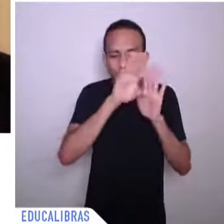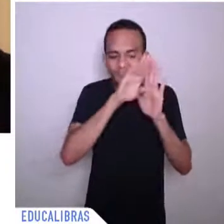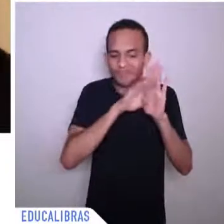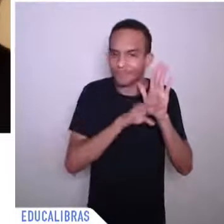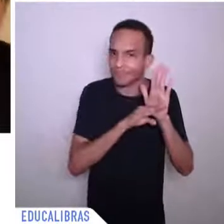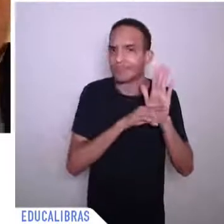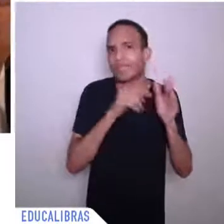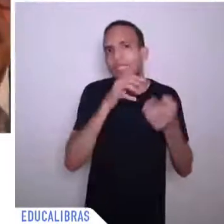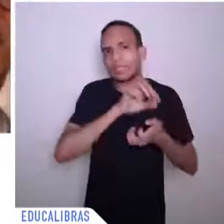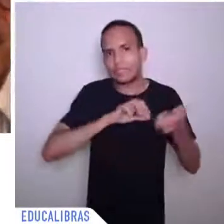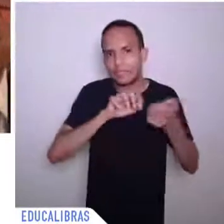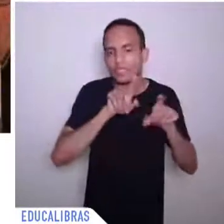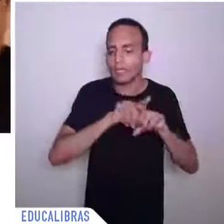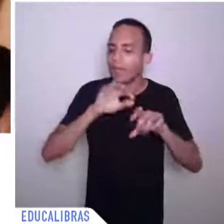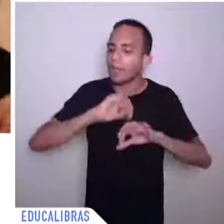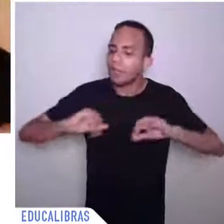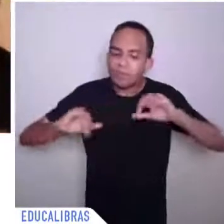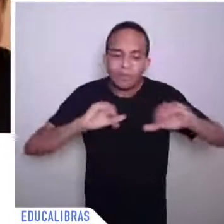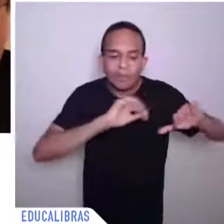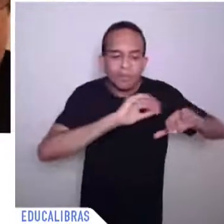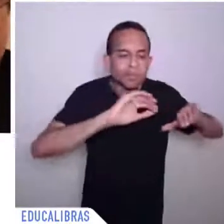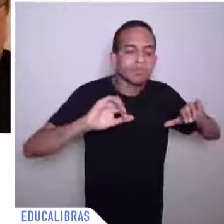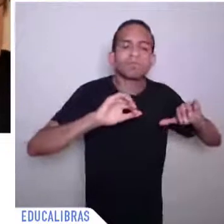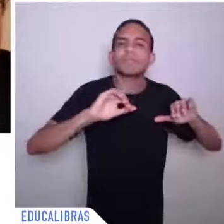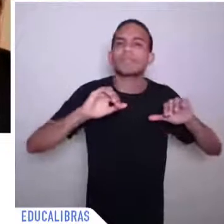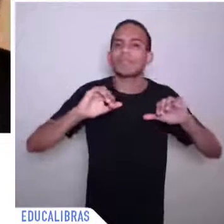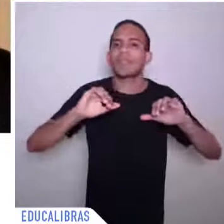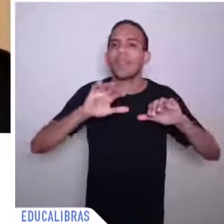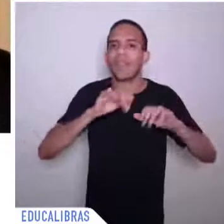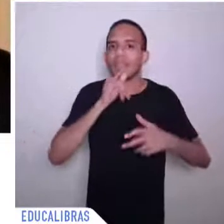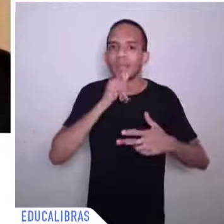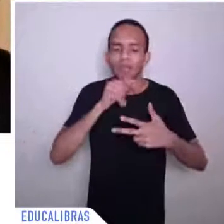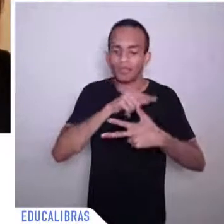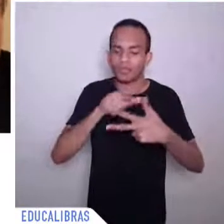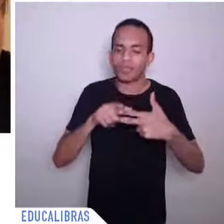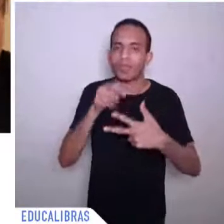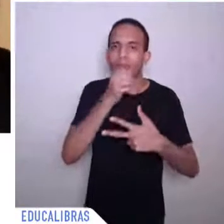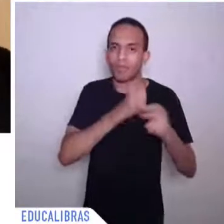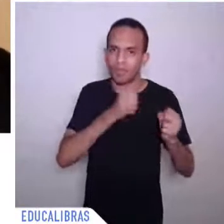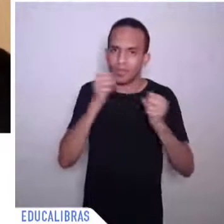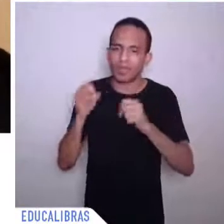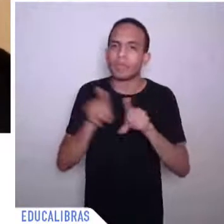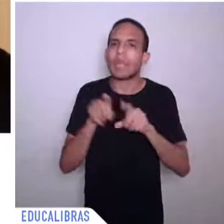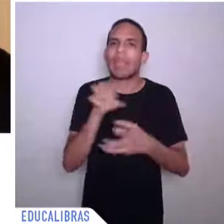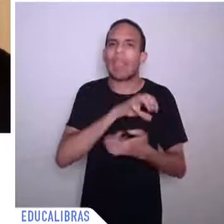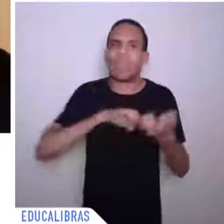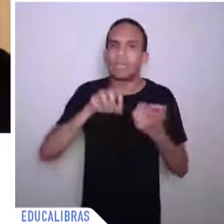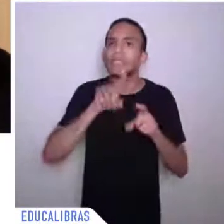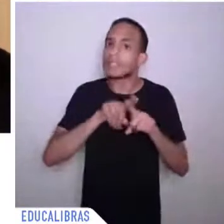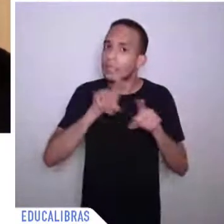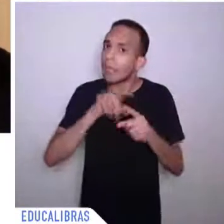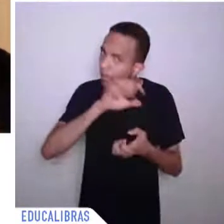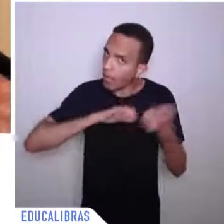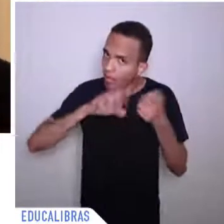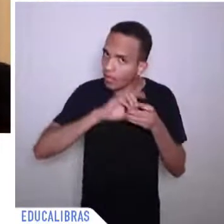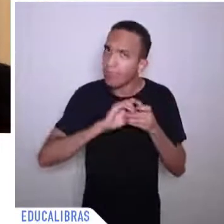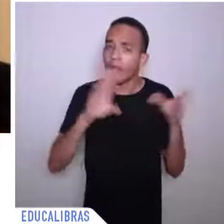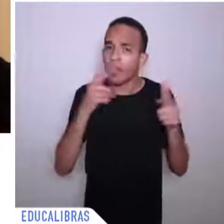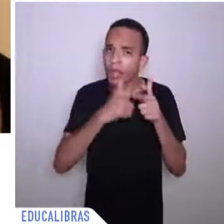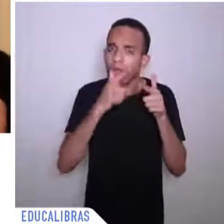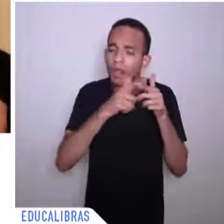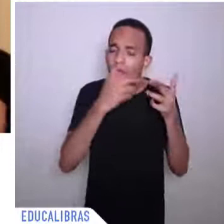government are in crisis. The principle of law is going through a crisis, uh,